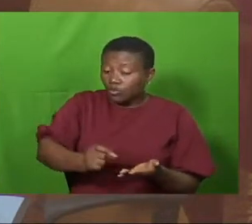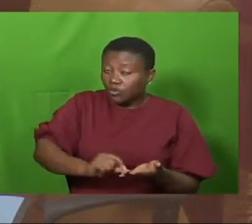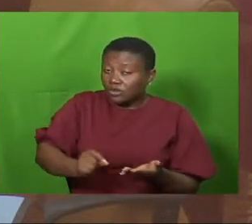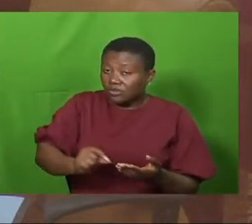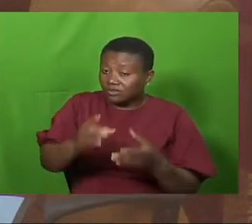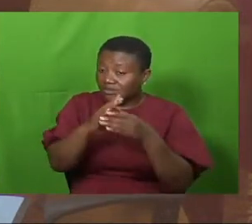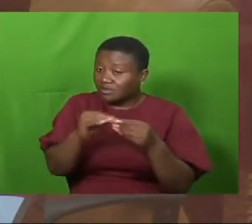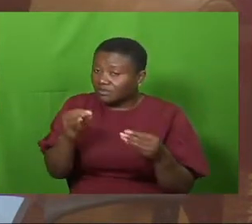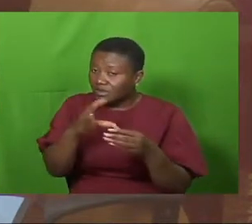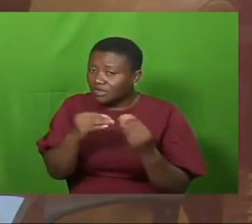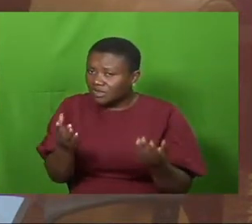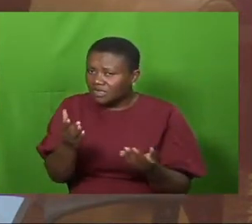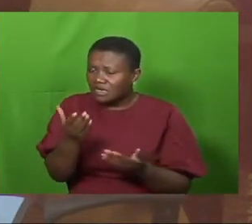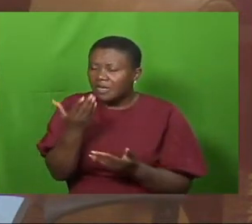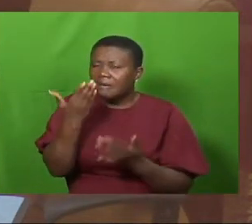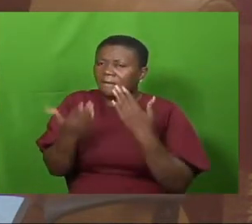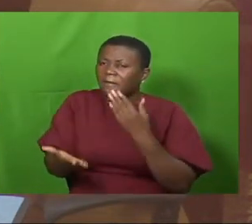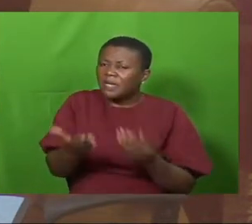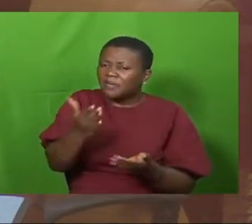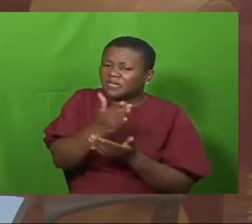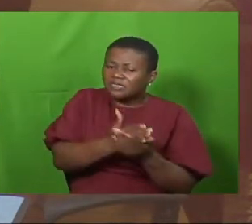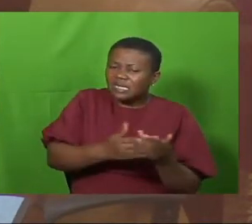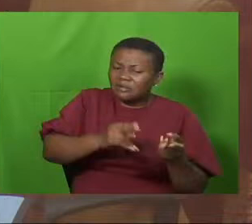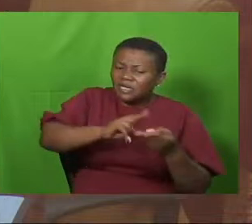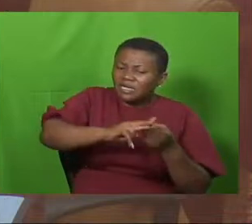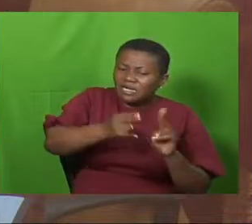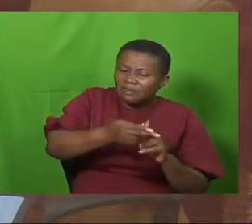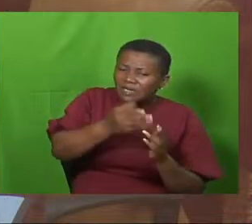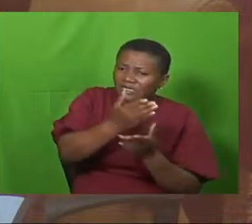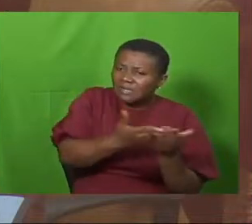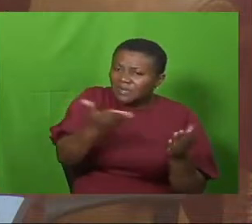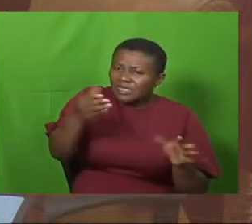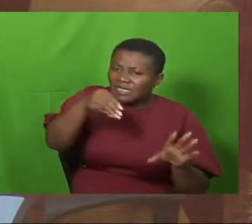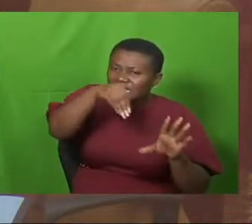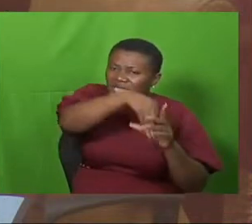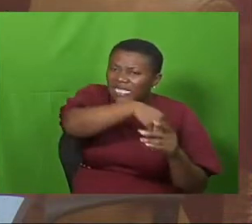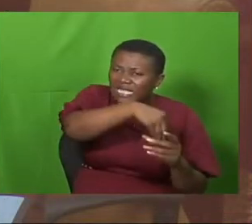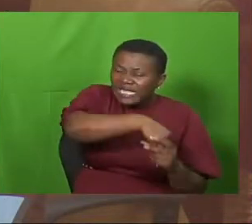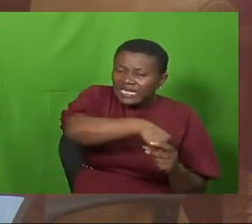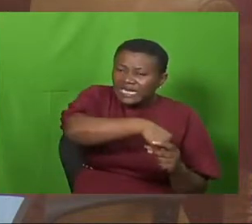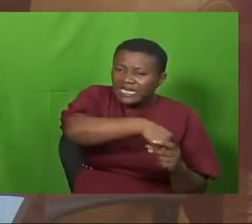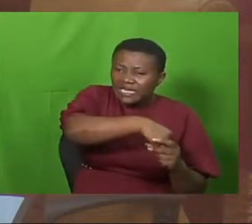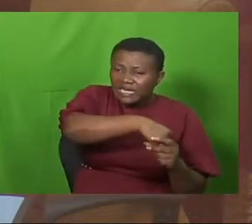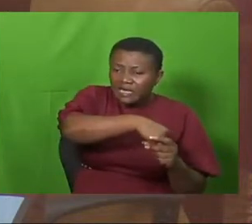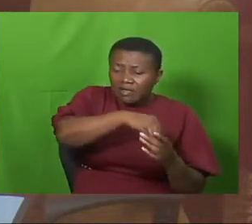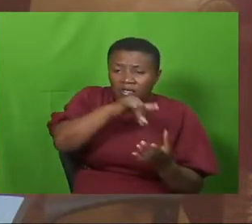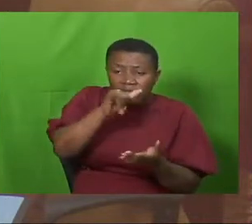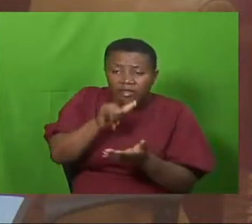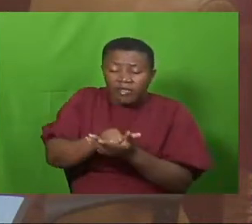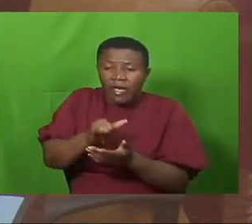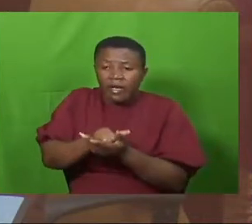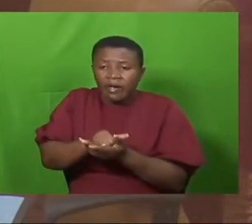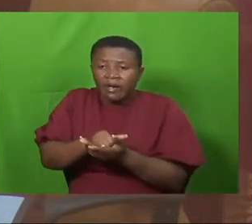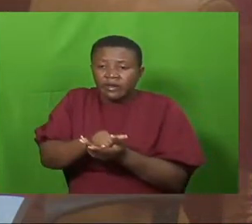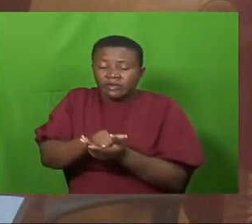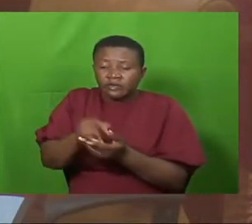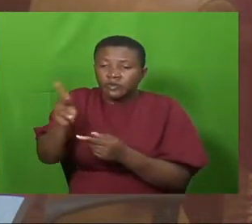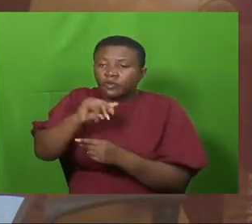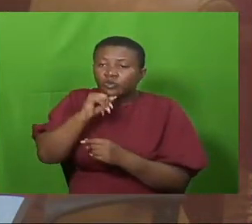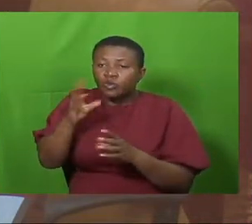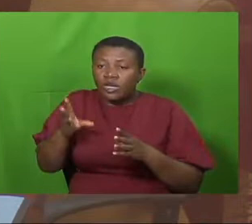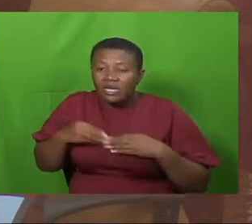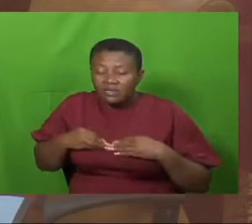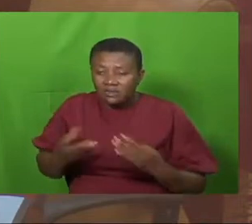said here, and which the Hansard Department will later capture. Then universities will come and take that Hansard Department as if they are going to use it